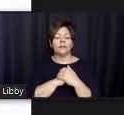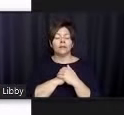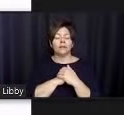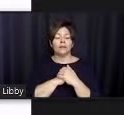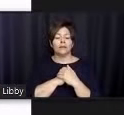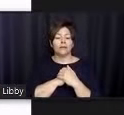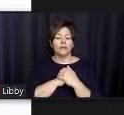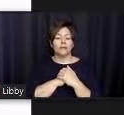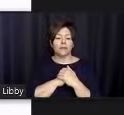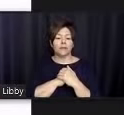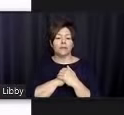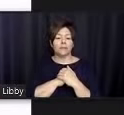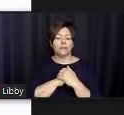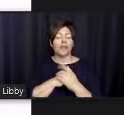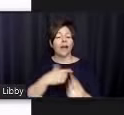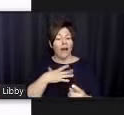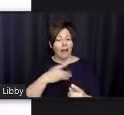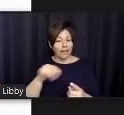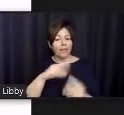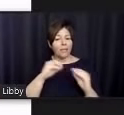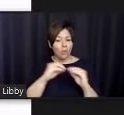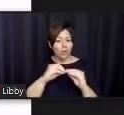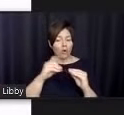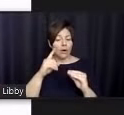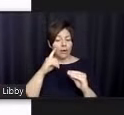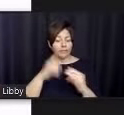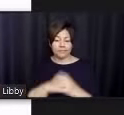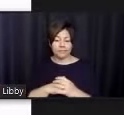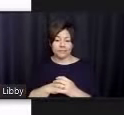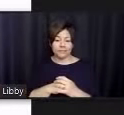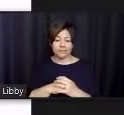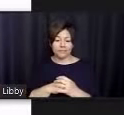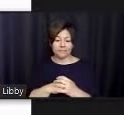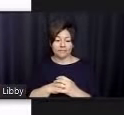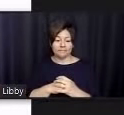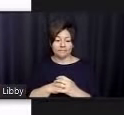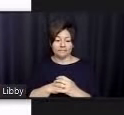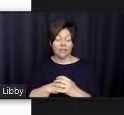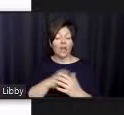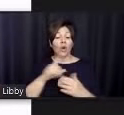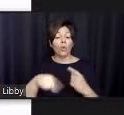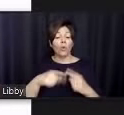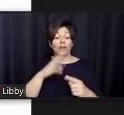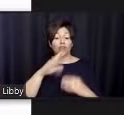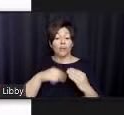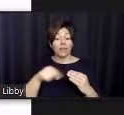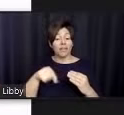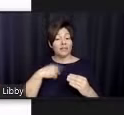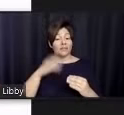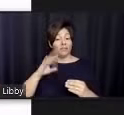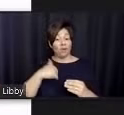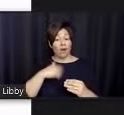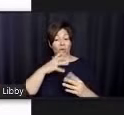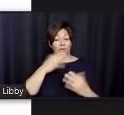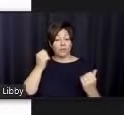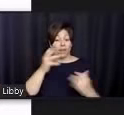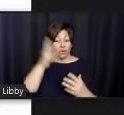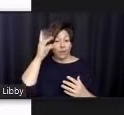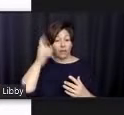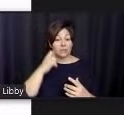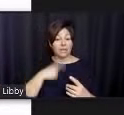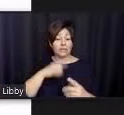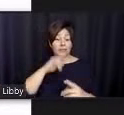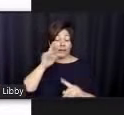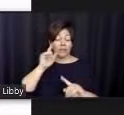in their 20s, I like them even more because they realize that I know something. But why I talk about this is I was a better parent because my kids went to school on a